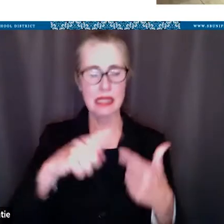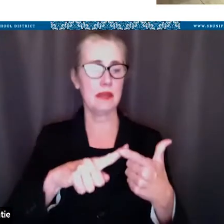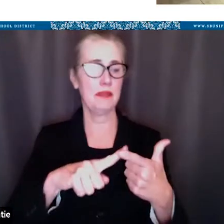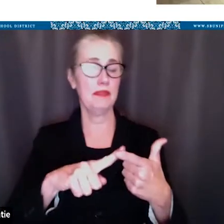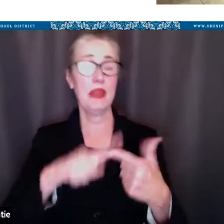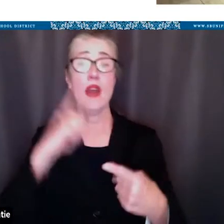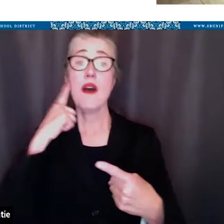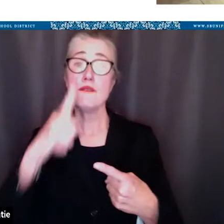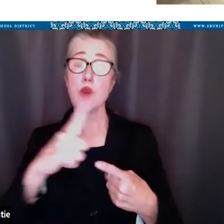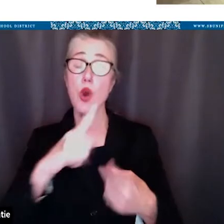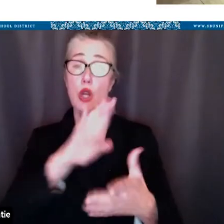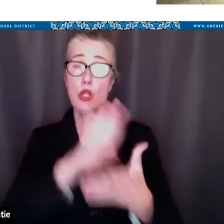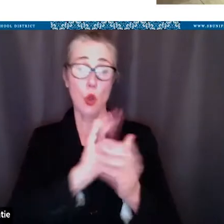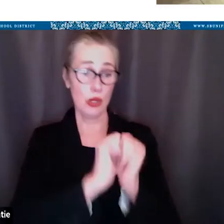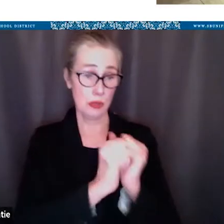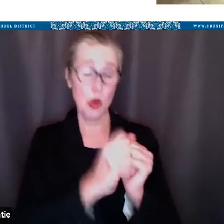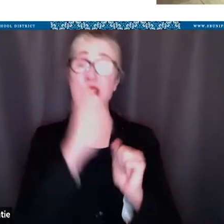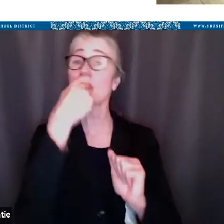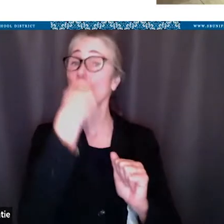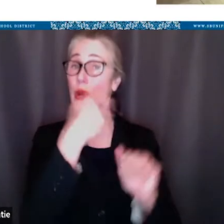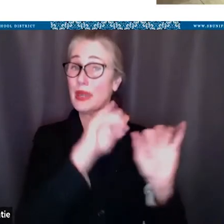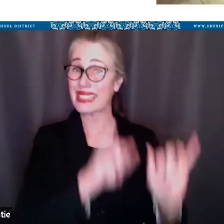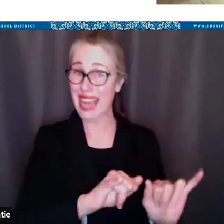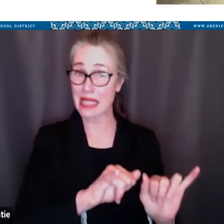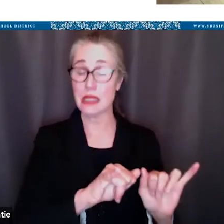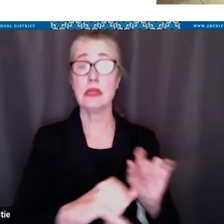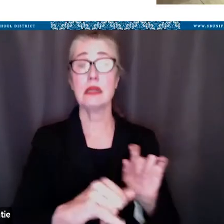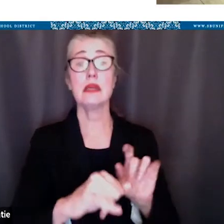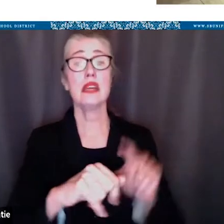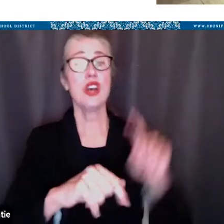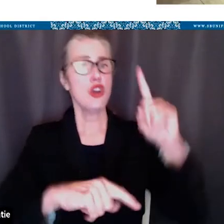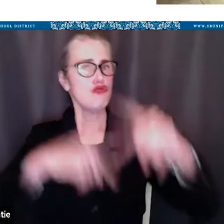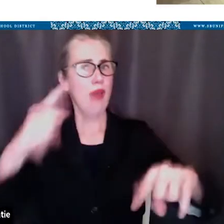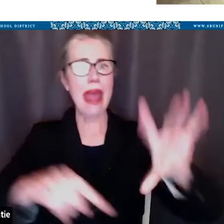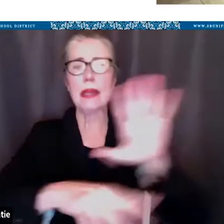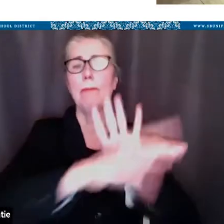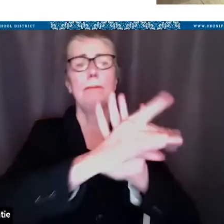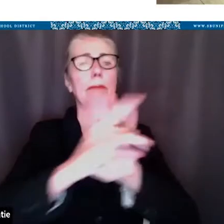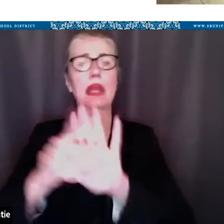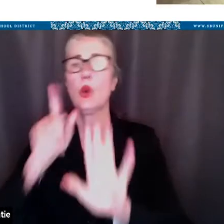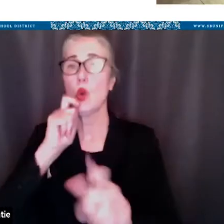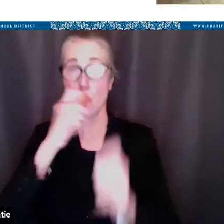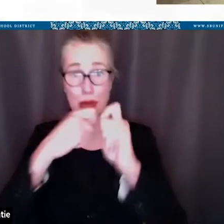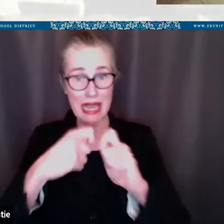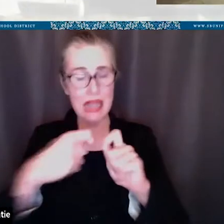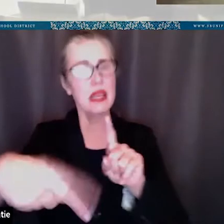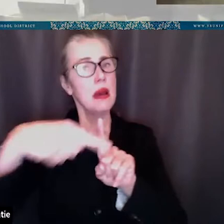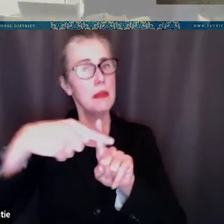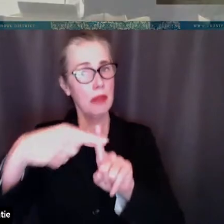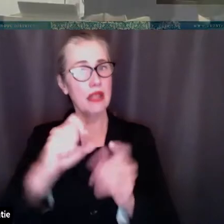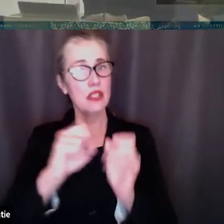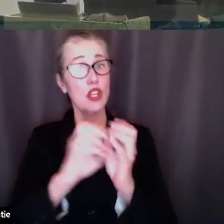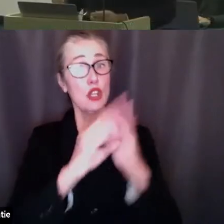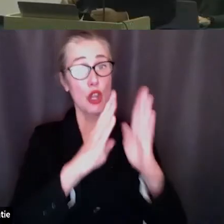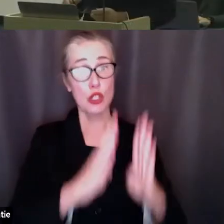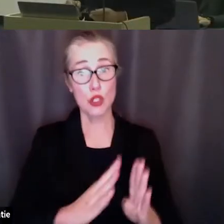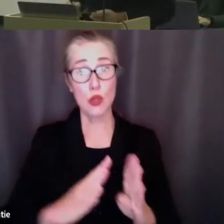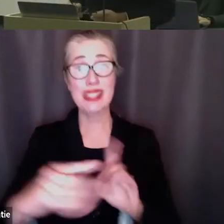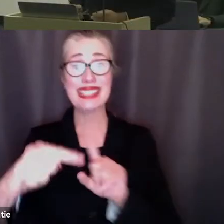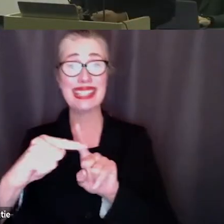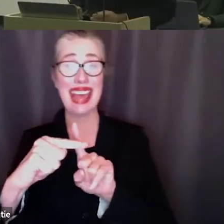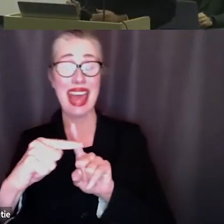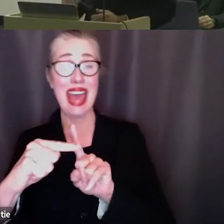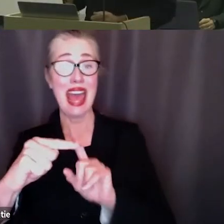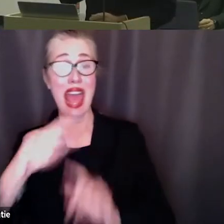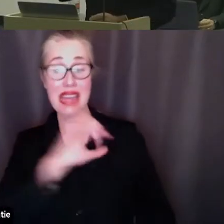as student and staff self-selected testing so to make sure that we are providing the testing resources that